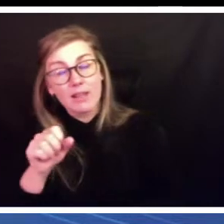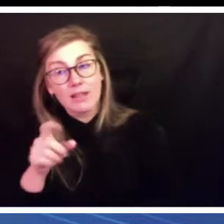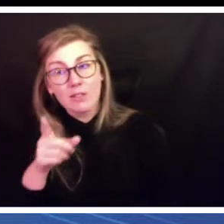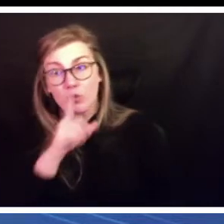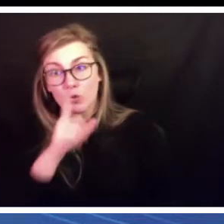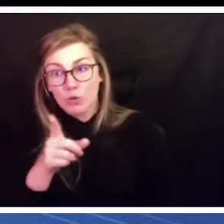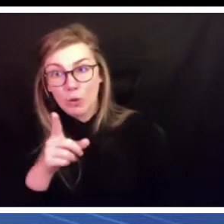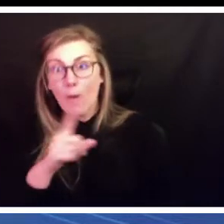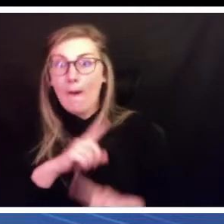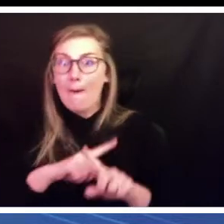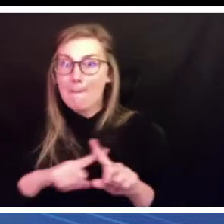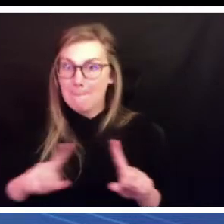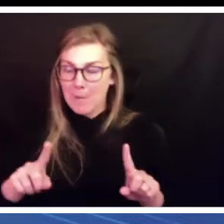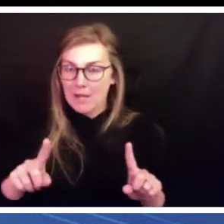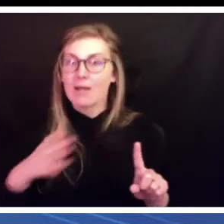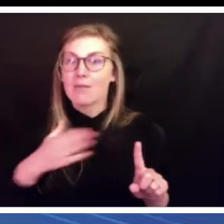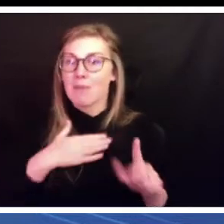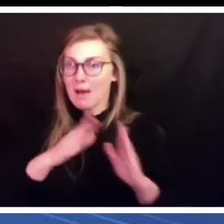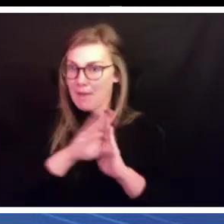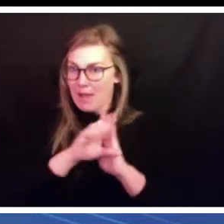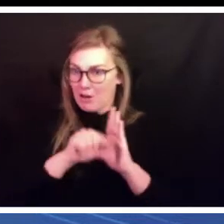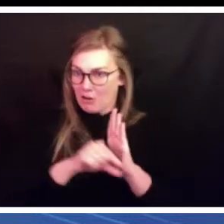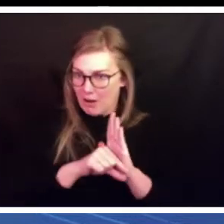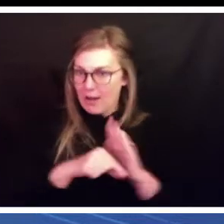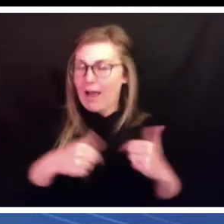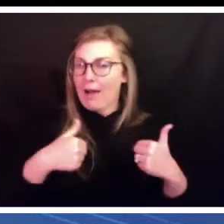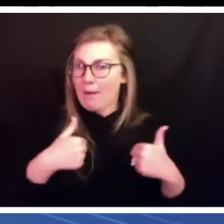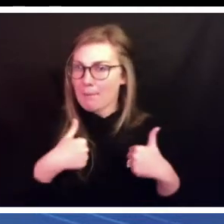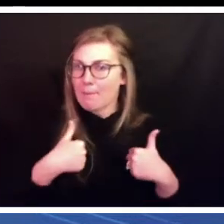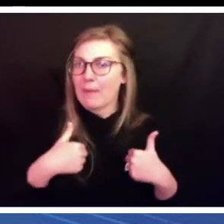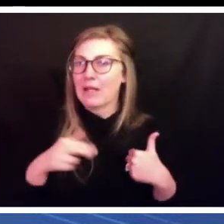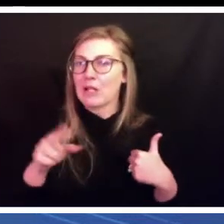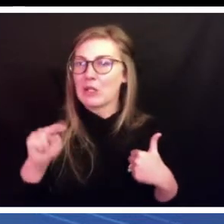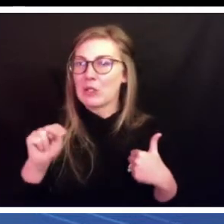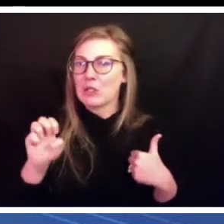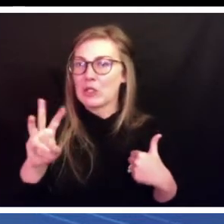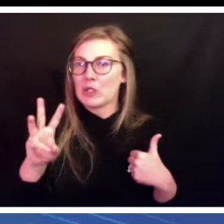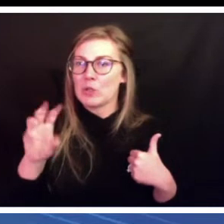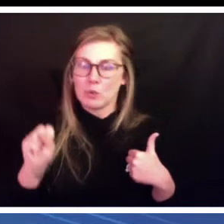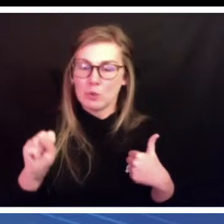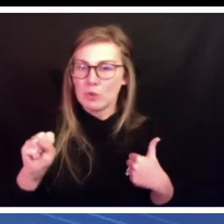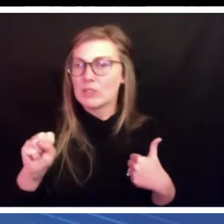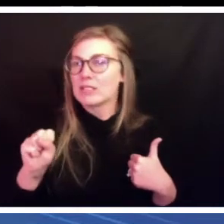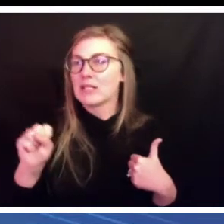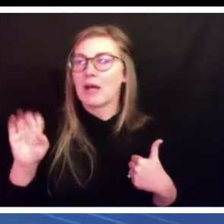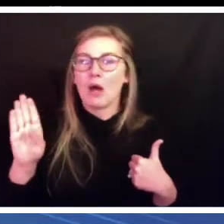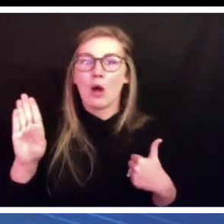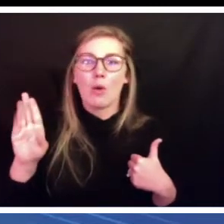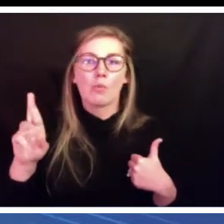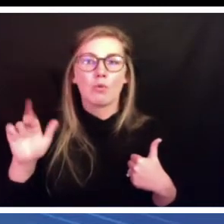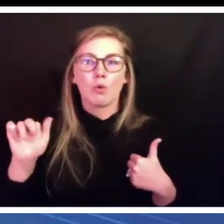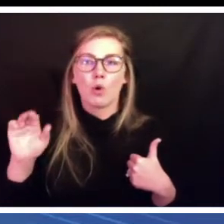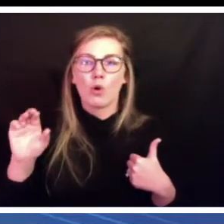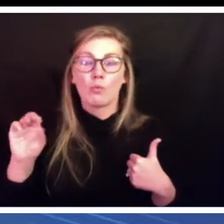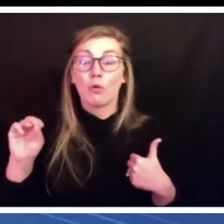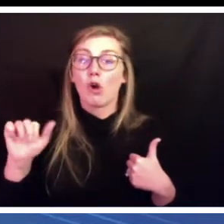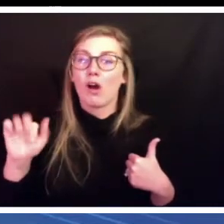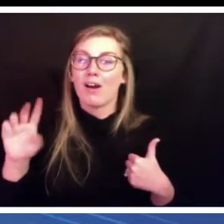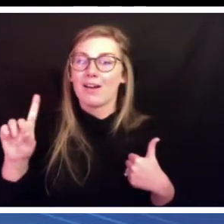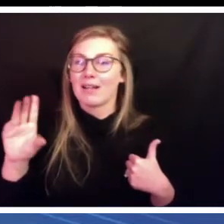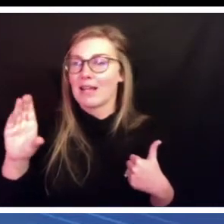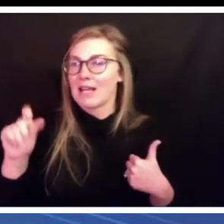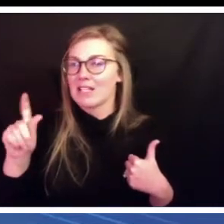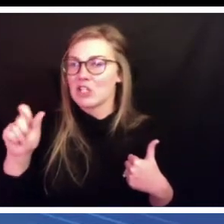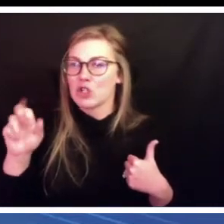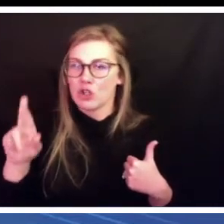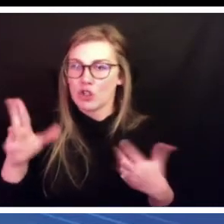broadcaster journalist. I'm going to tell you the truth. So something happened when I started voicing this work, I